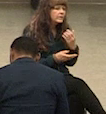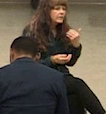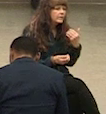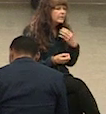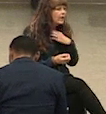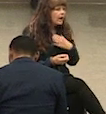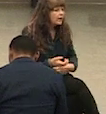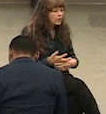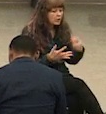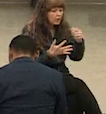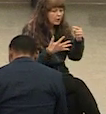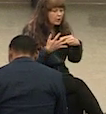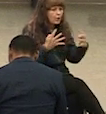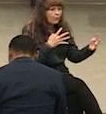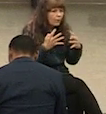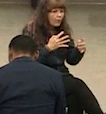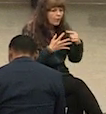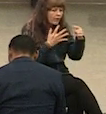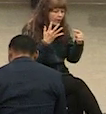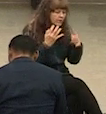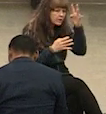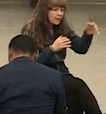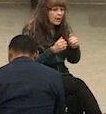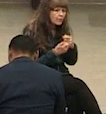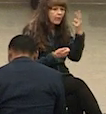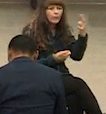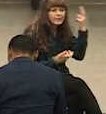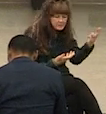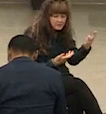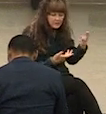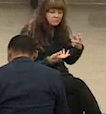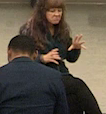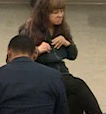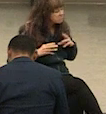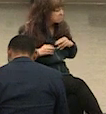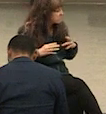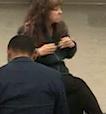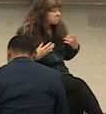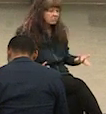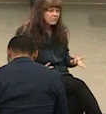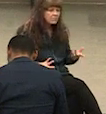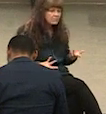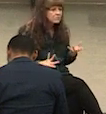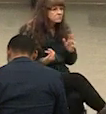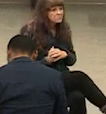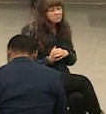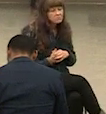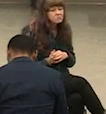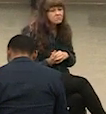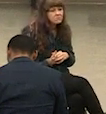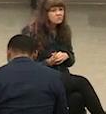war, right? So as we think about this with queer issues, right, and like where does that intersect with don't ask, don't tell and needing bodies for these